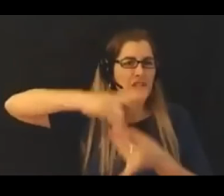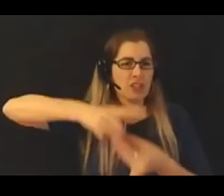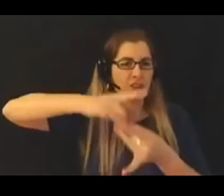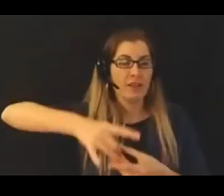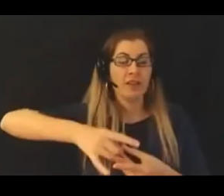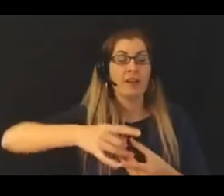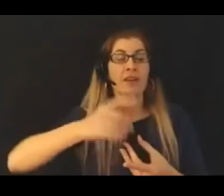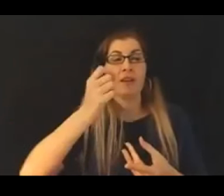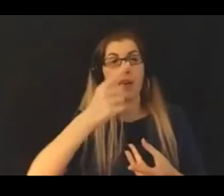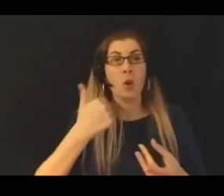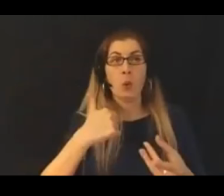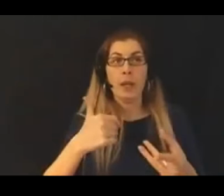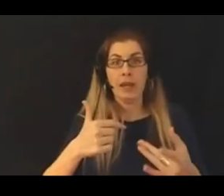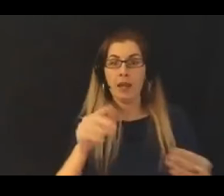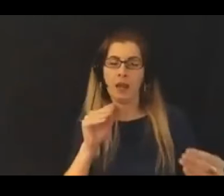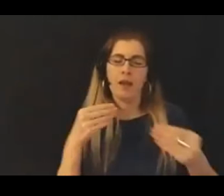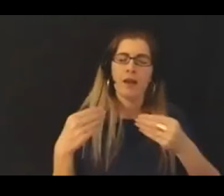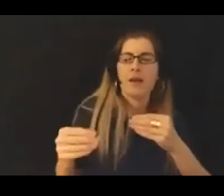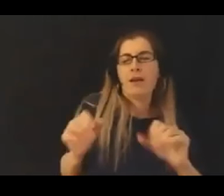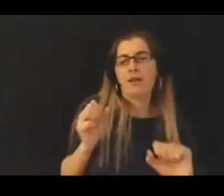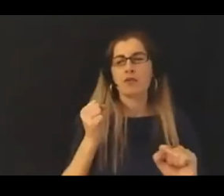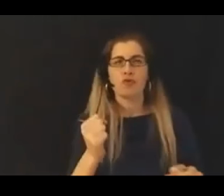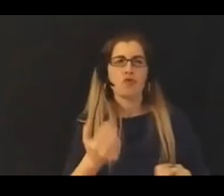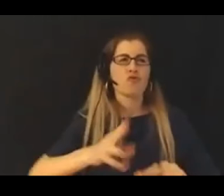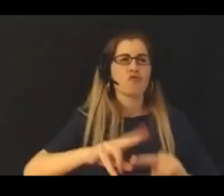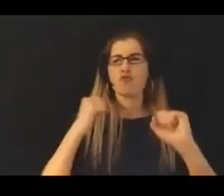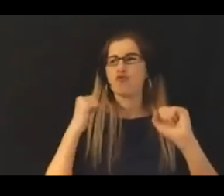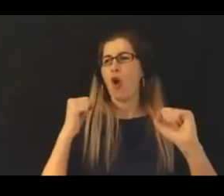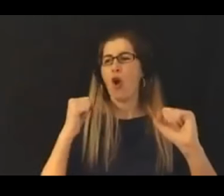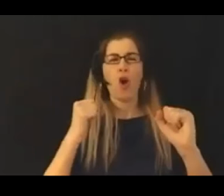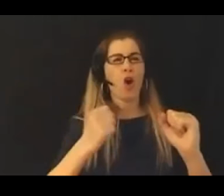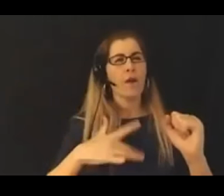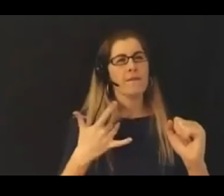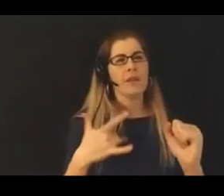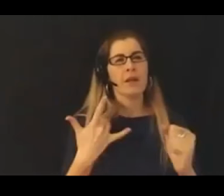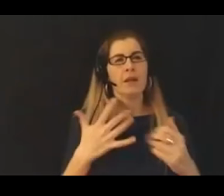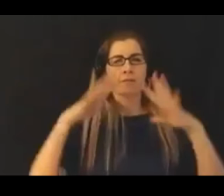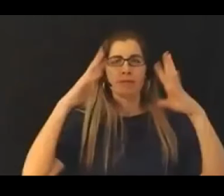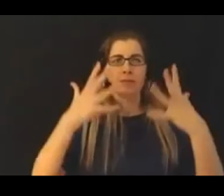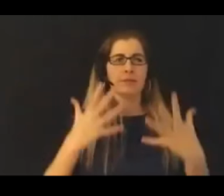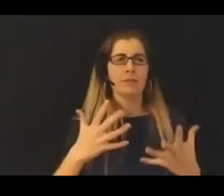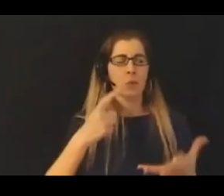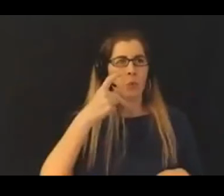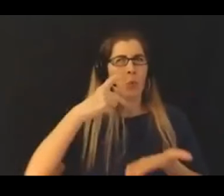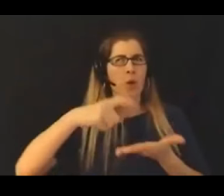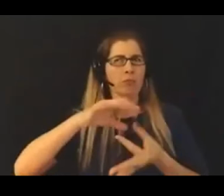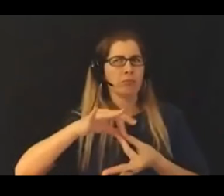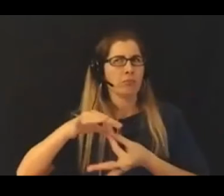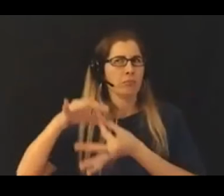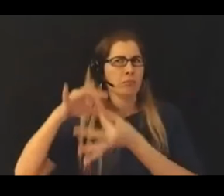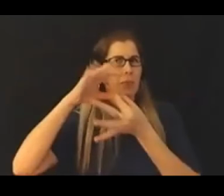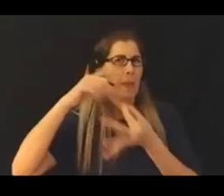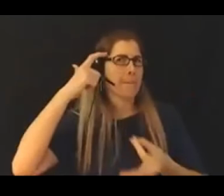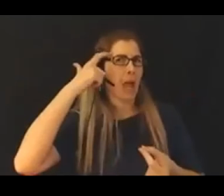as we become more flexible and stronger and just kind of feel embodied, then we notice shifts in our mental